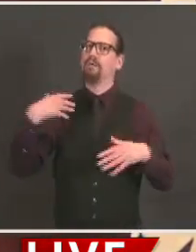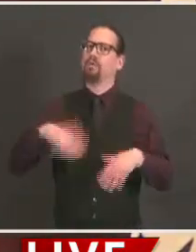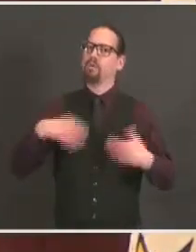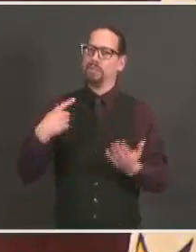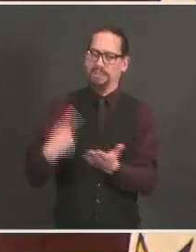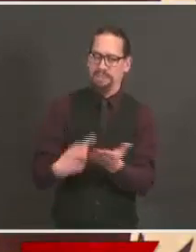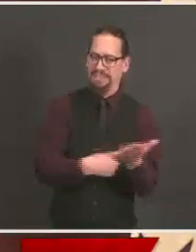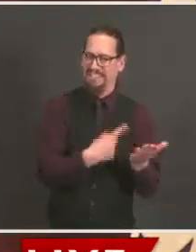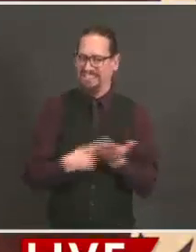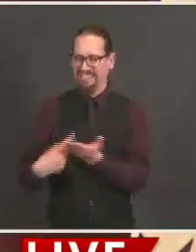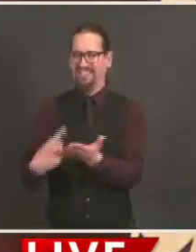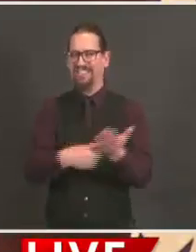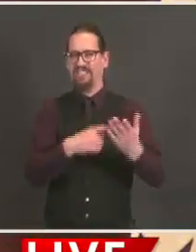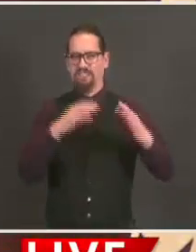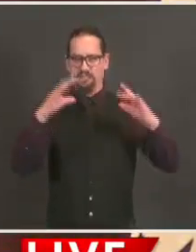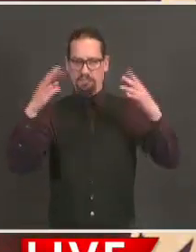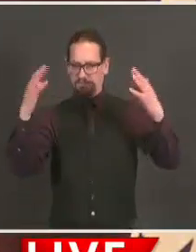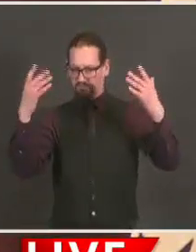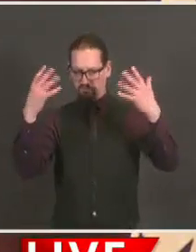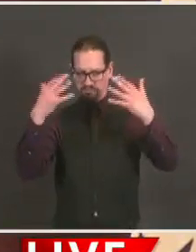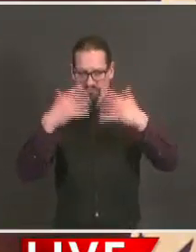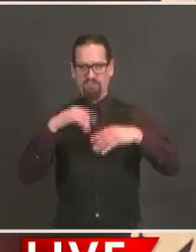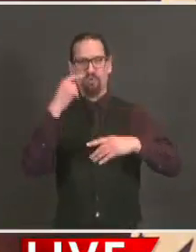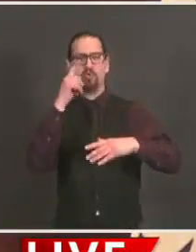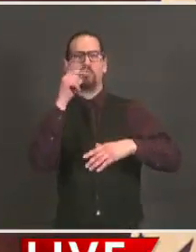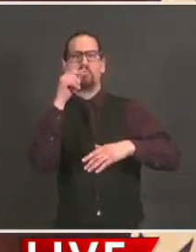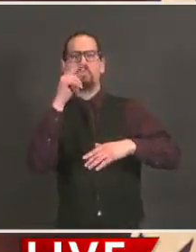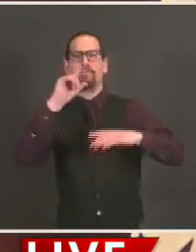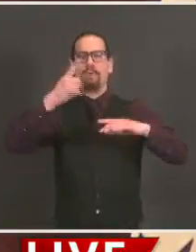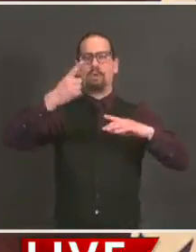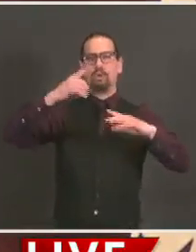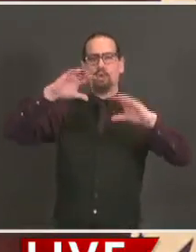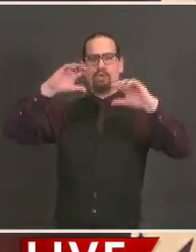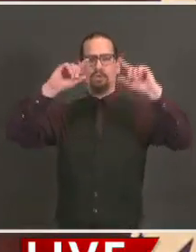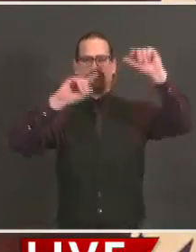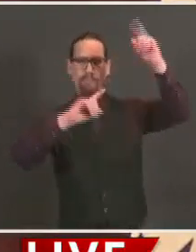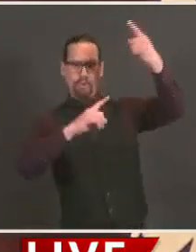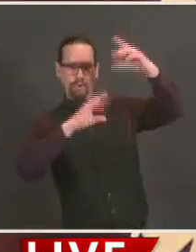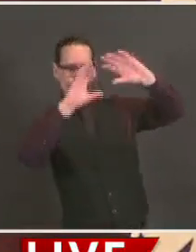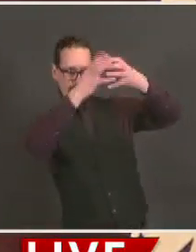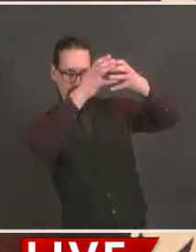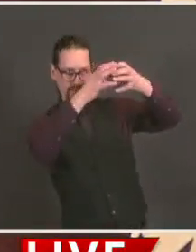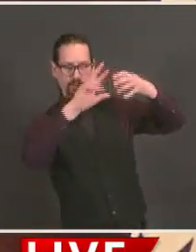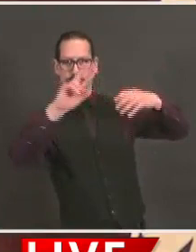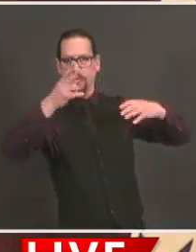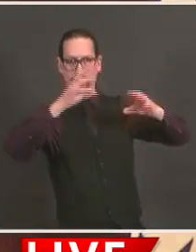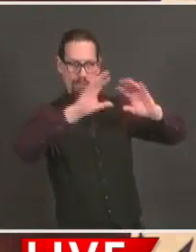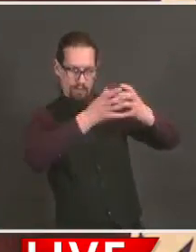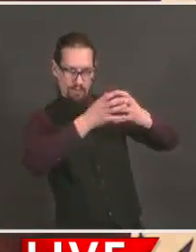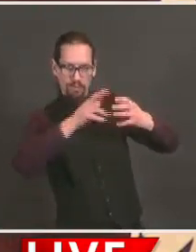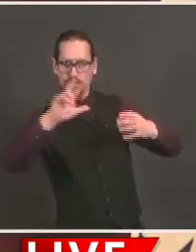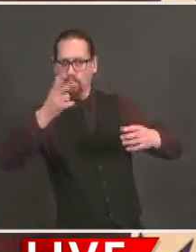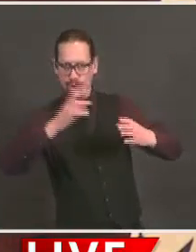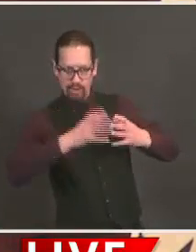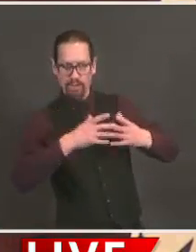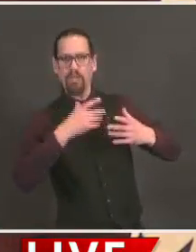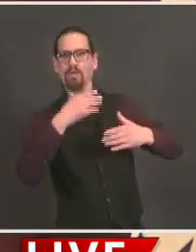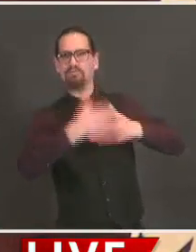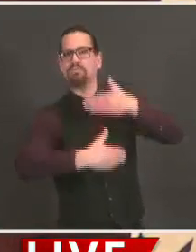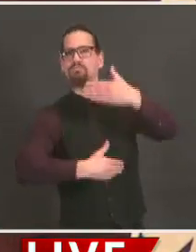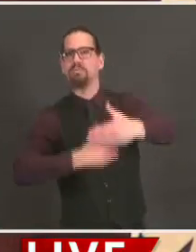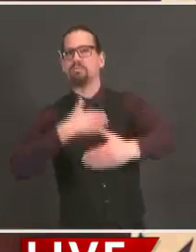of who was coming next. If you recall, the approach we are taking is a